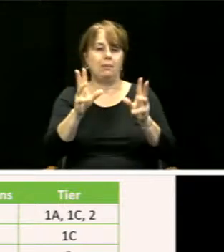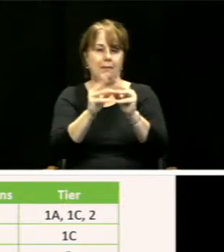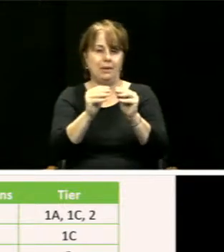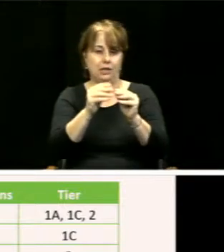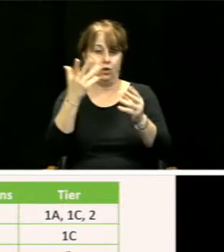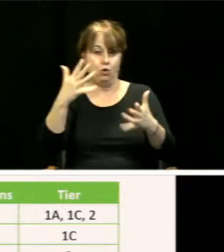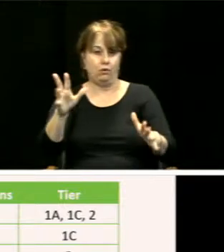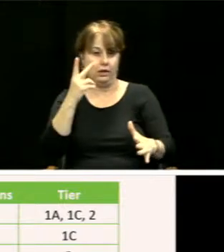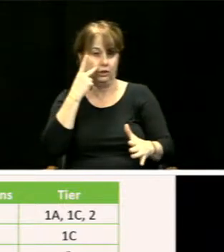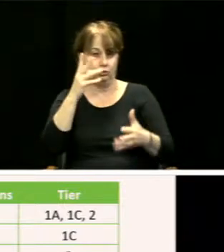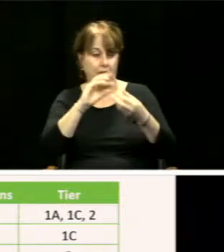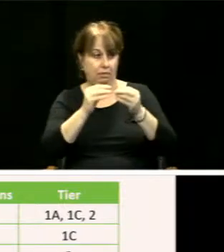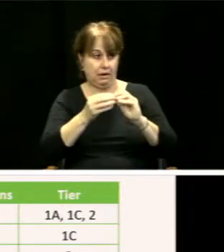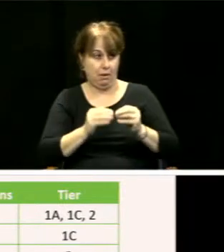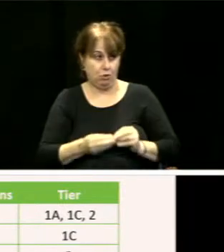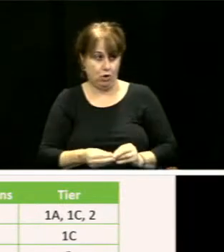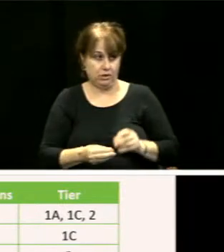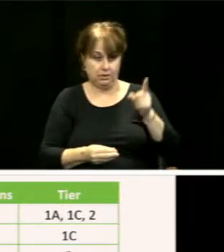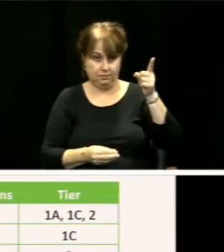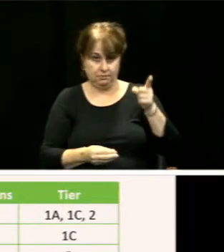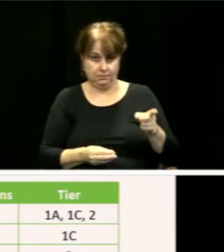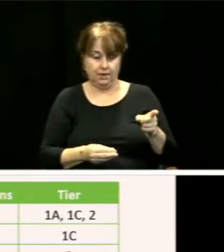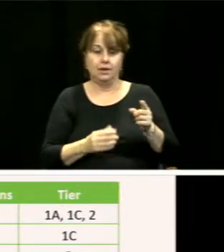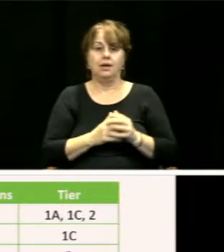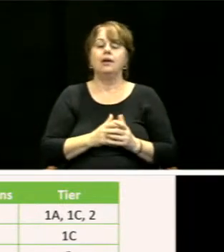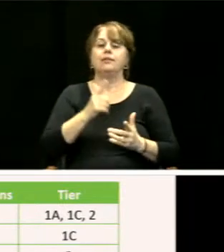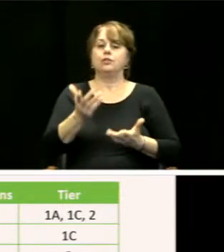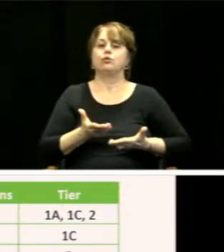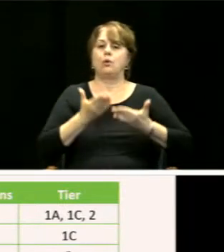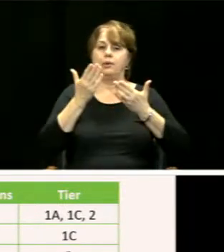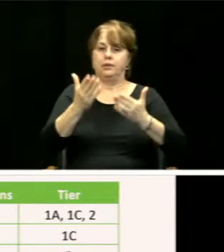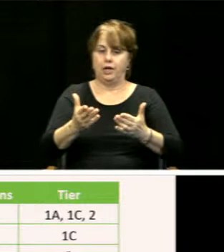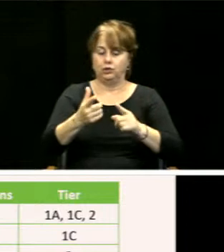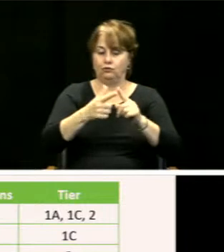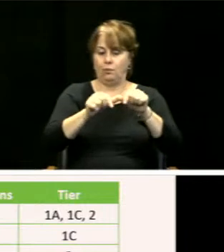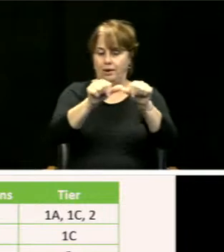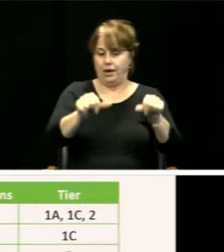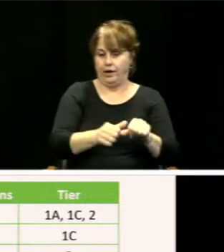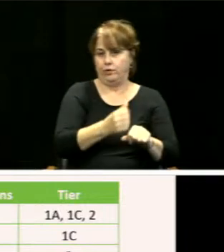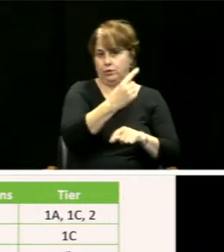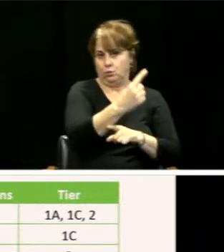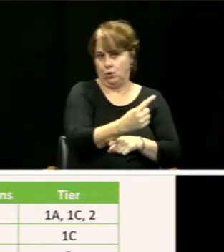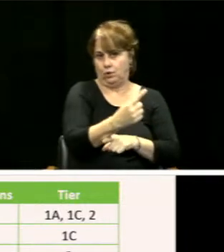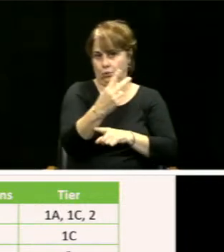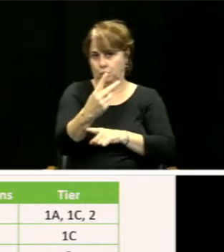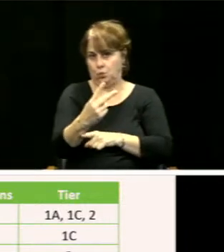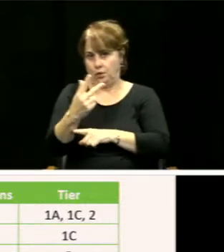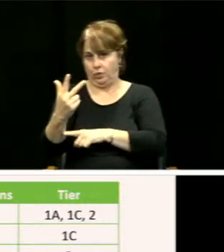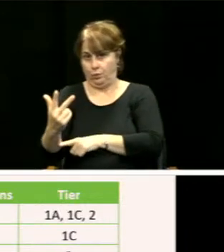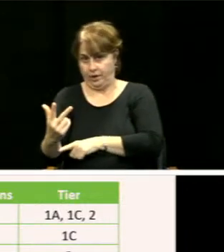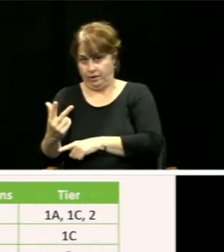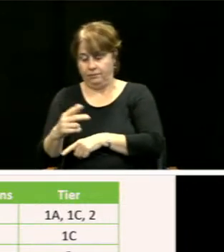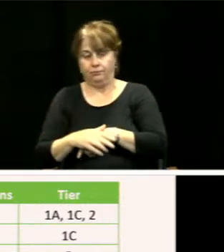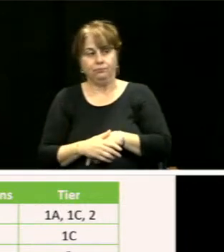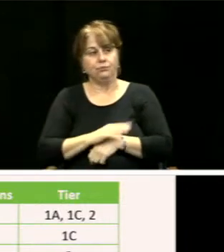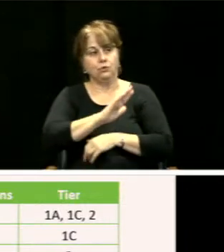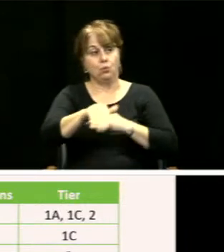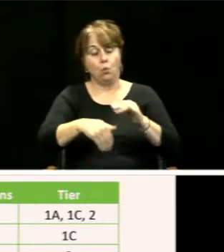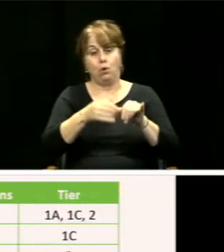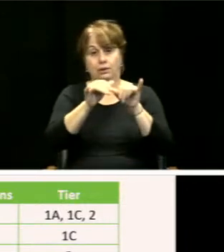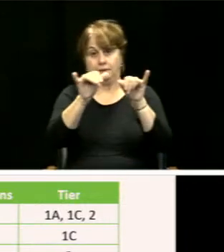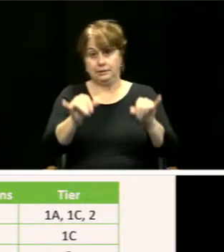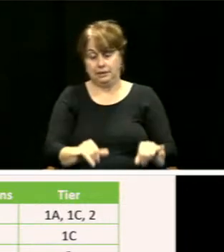all of the recommendations from the areas 1, 2, and 3. And so all of those systems